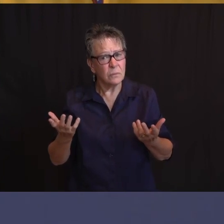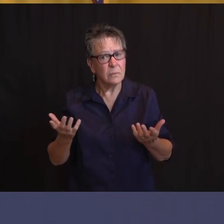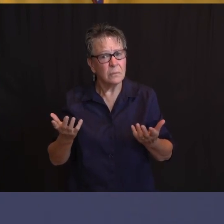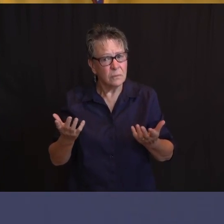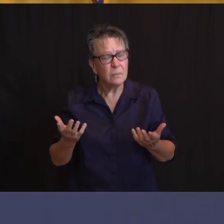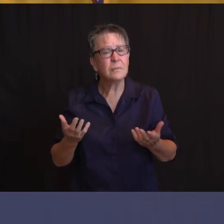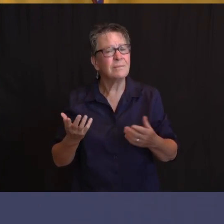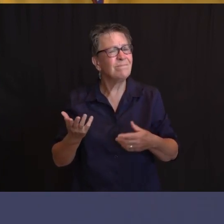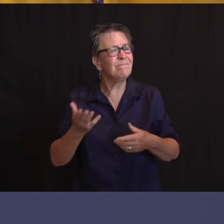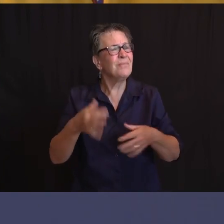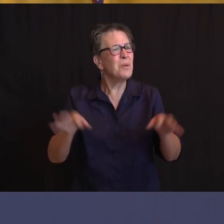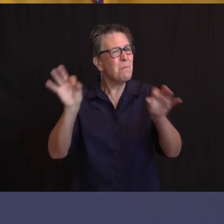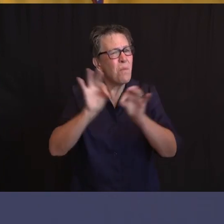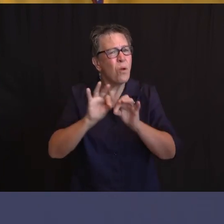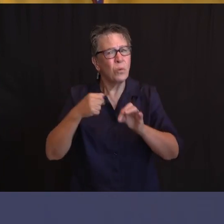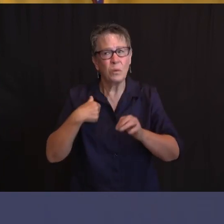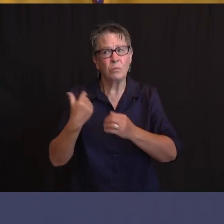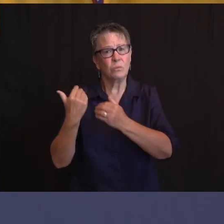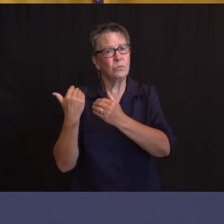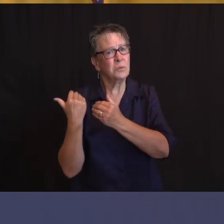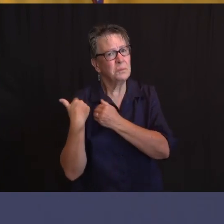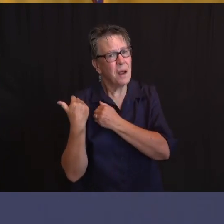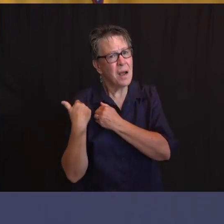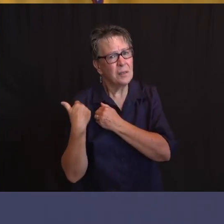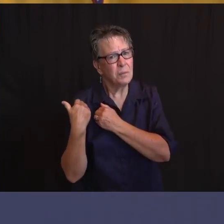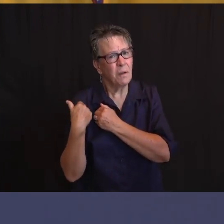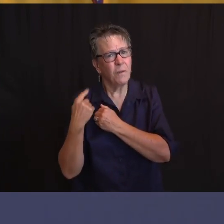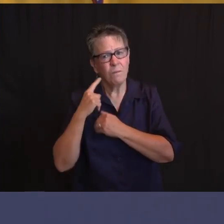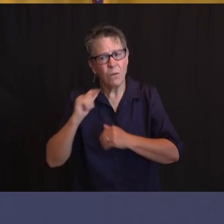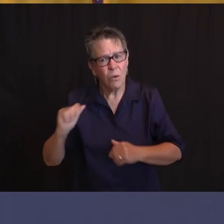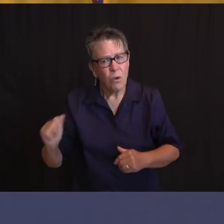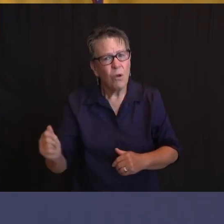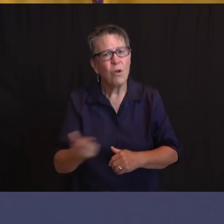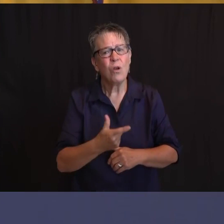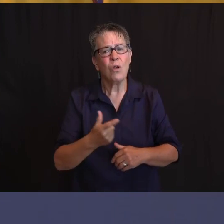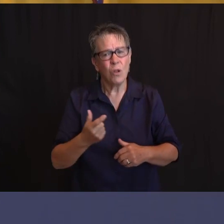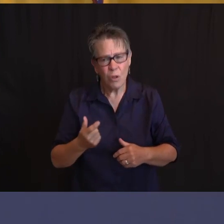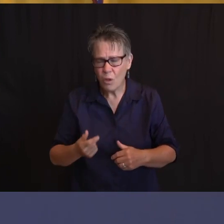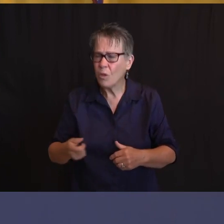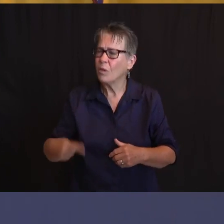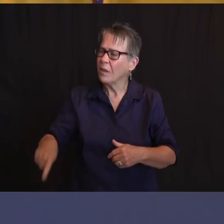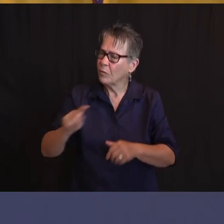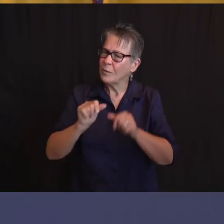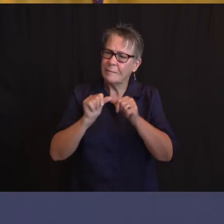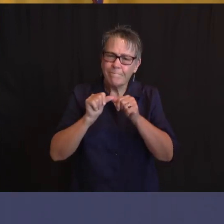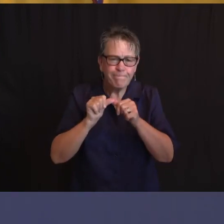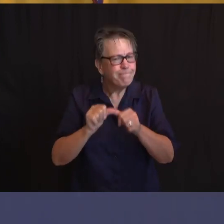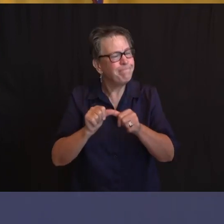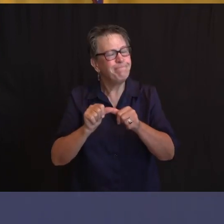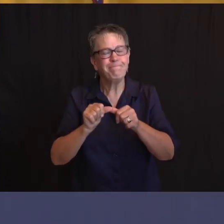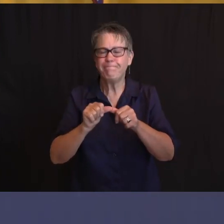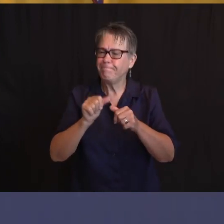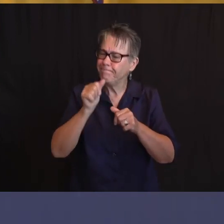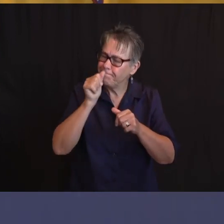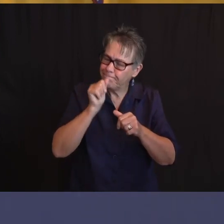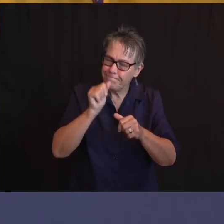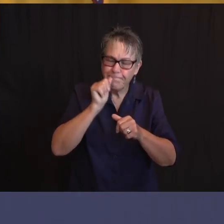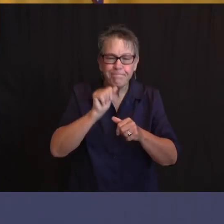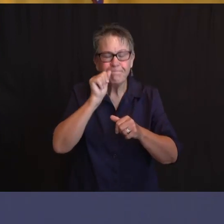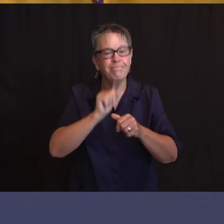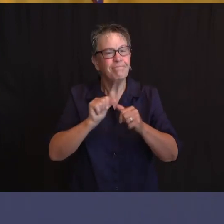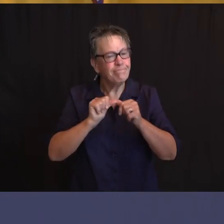folks, continue, as you have done overwhelmingly, continue to do the right thing, and we'll get through this a lot faster, a lot safer, with a lot